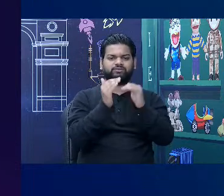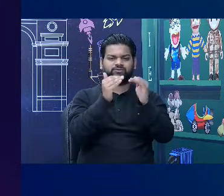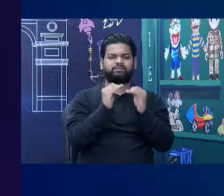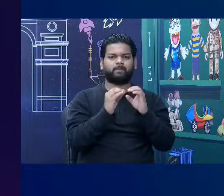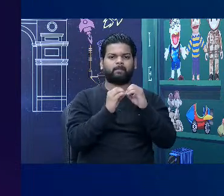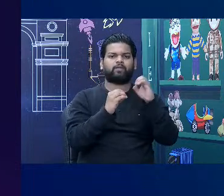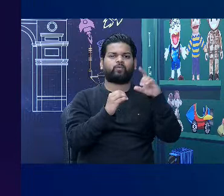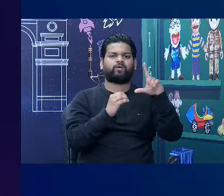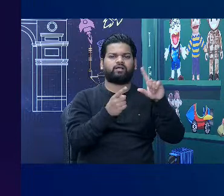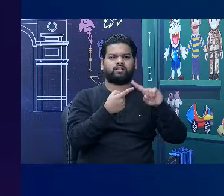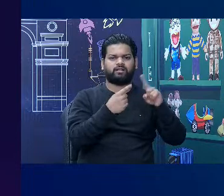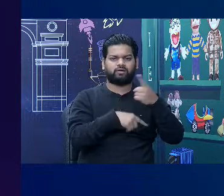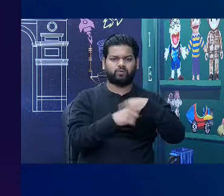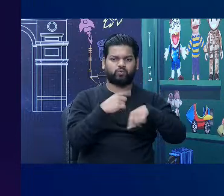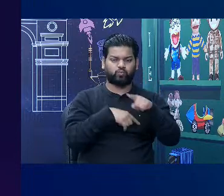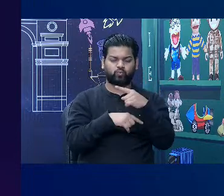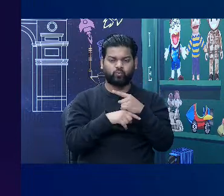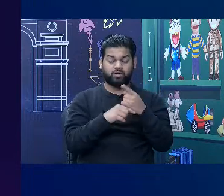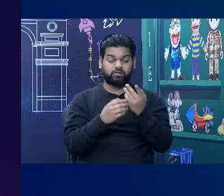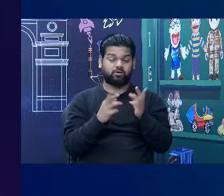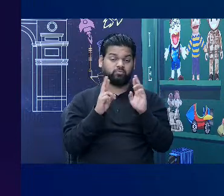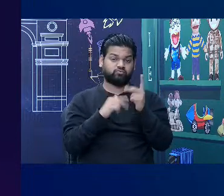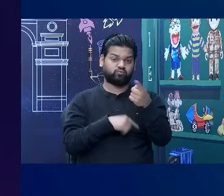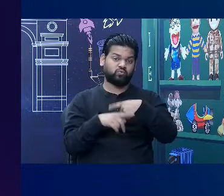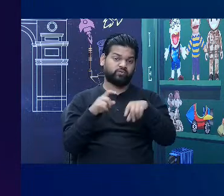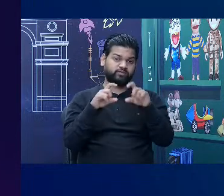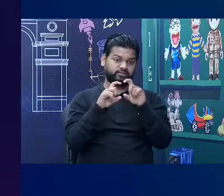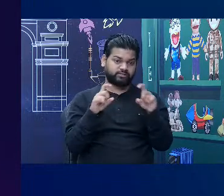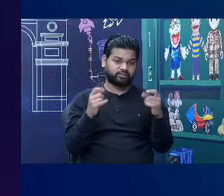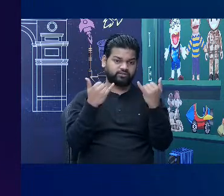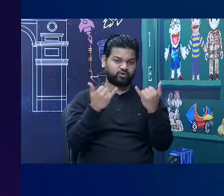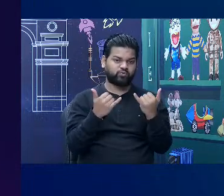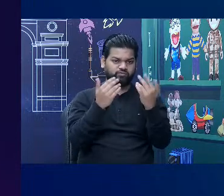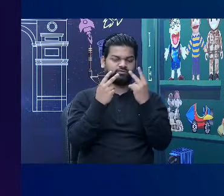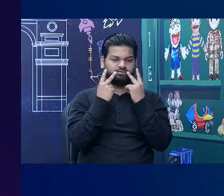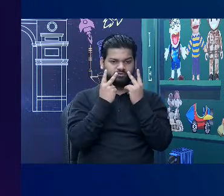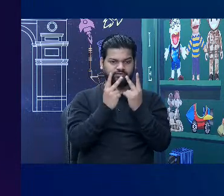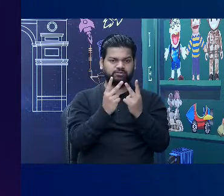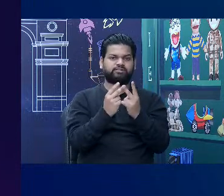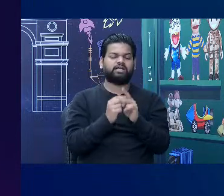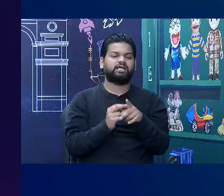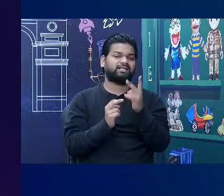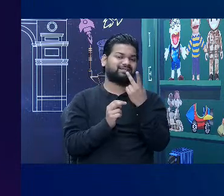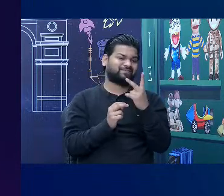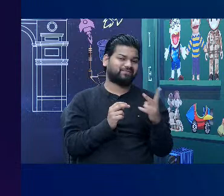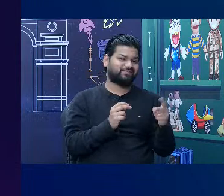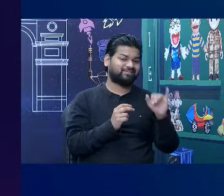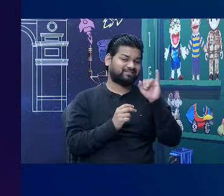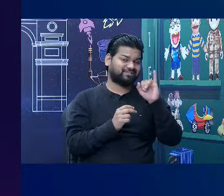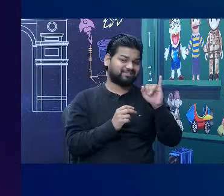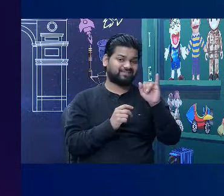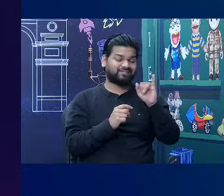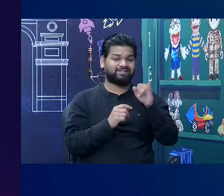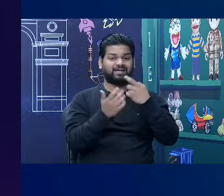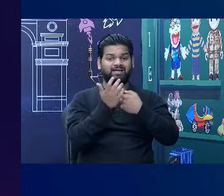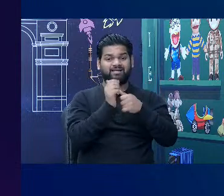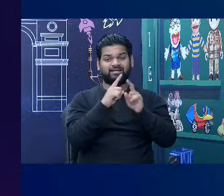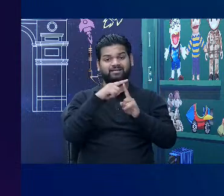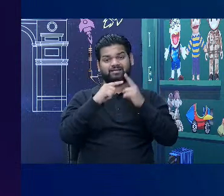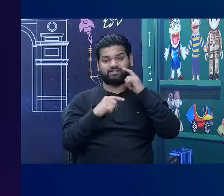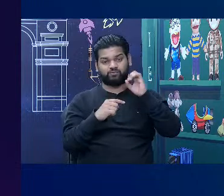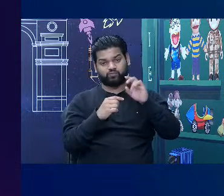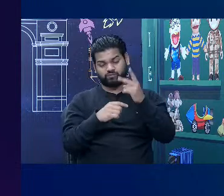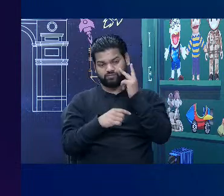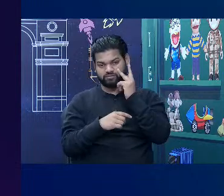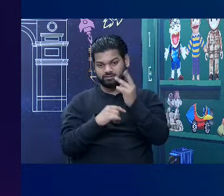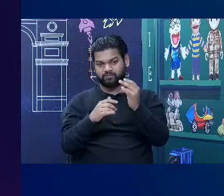Okay. I hope it is clear. Yes. Now let us see the 6 different ratios, children. Sine of angle A is